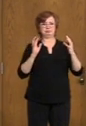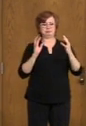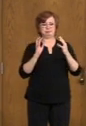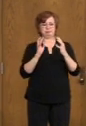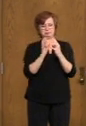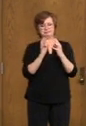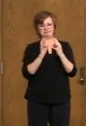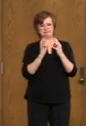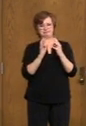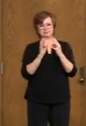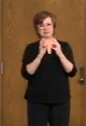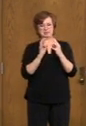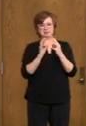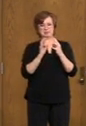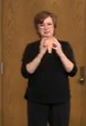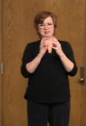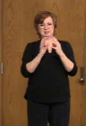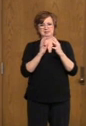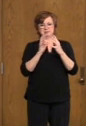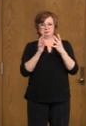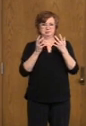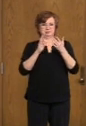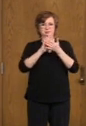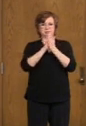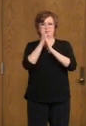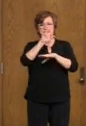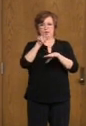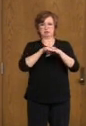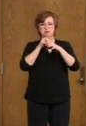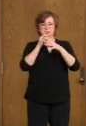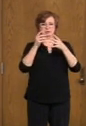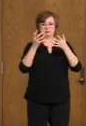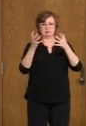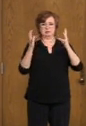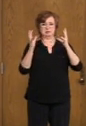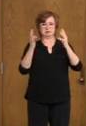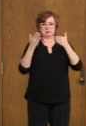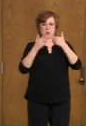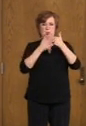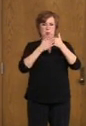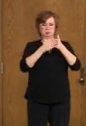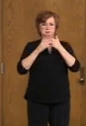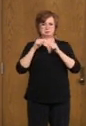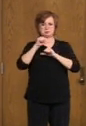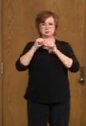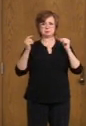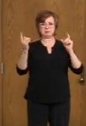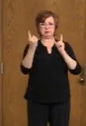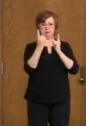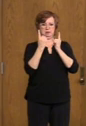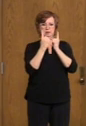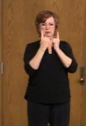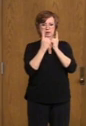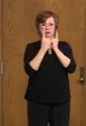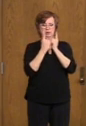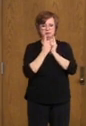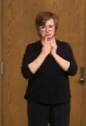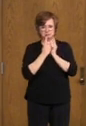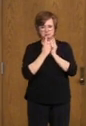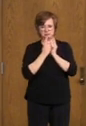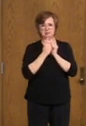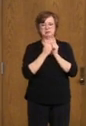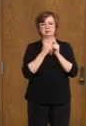close, even though the outdoors transmission is happening. So I think those are sectors that I think are important right now. If we get compliance with